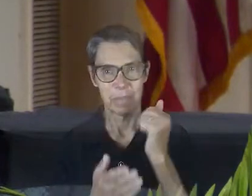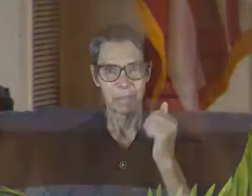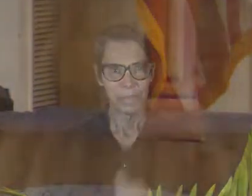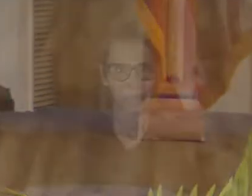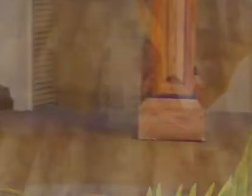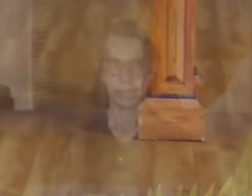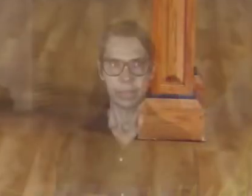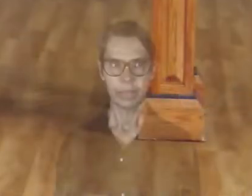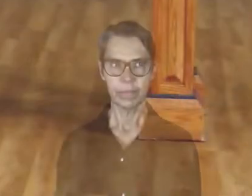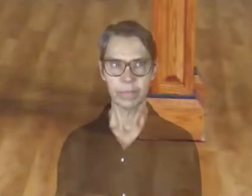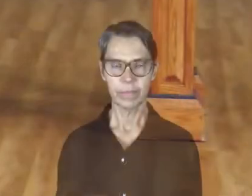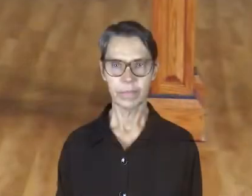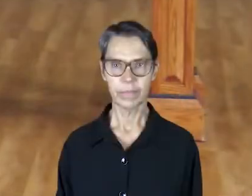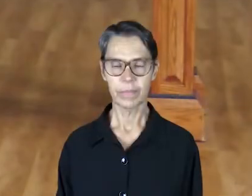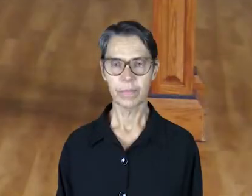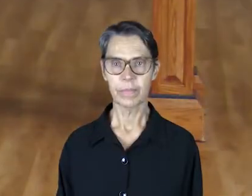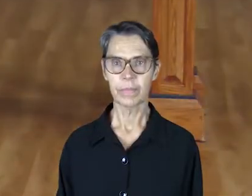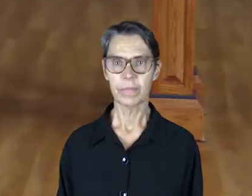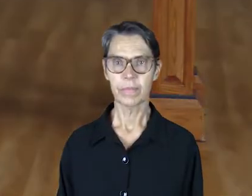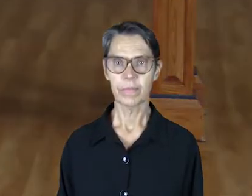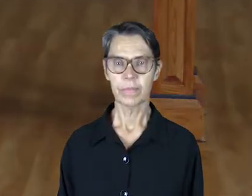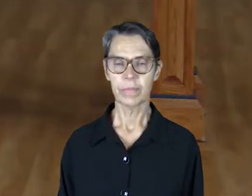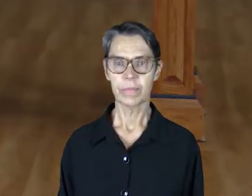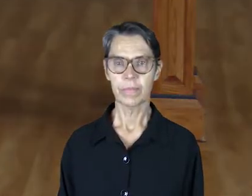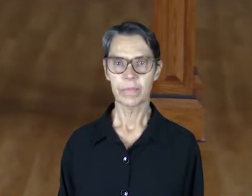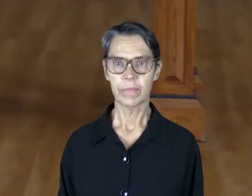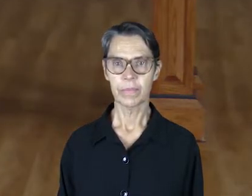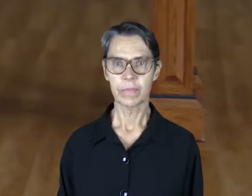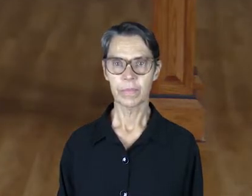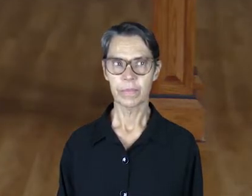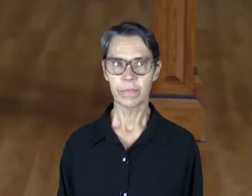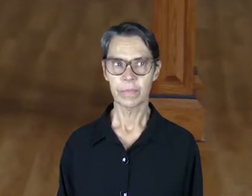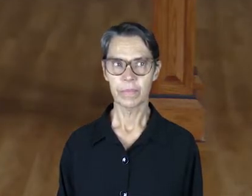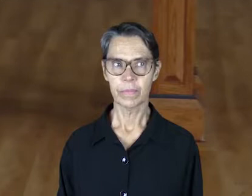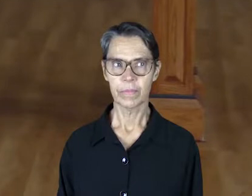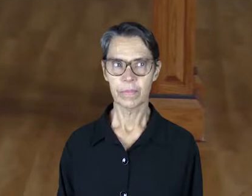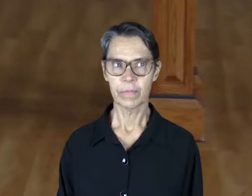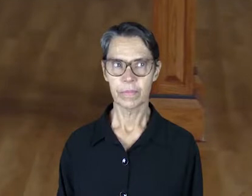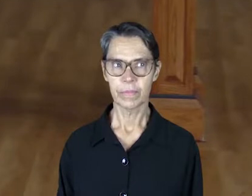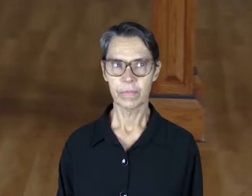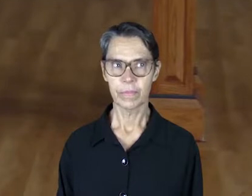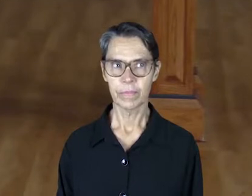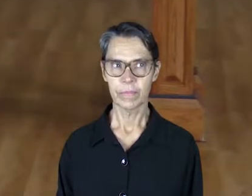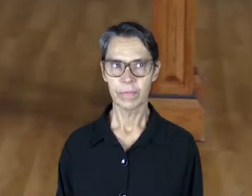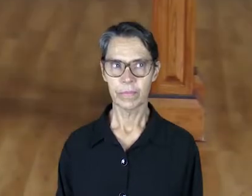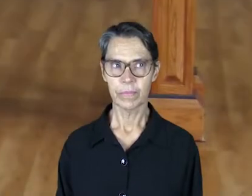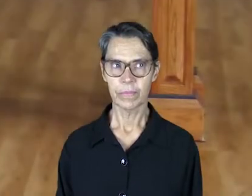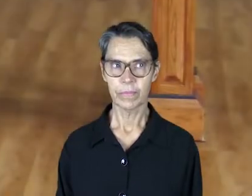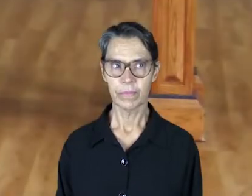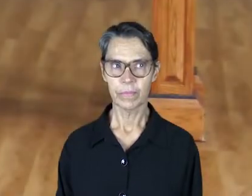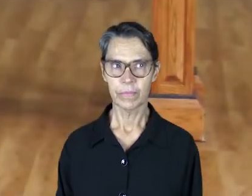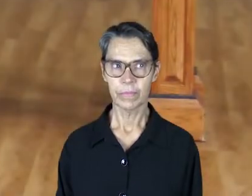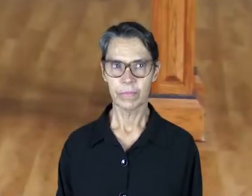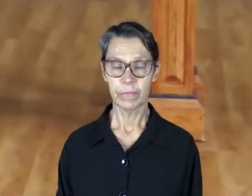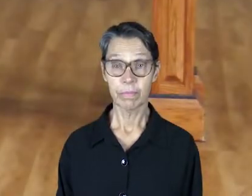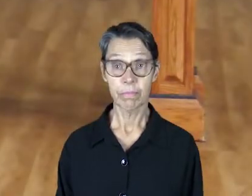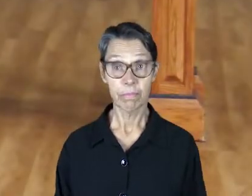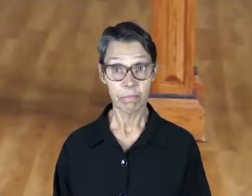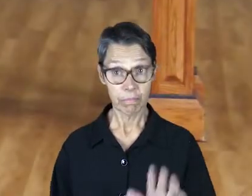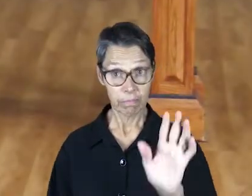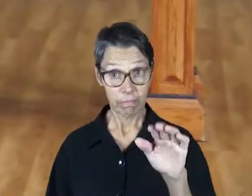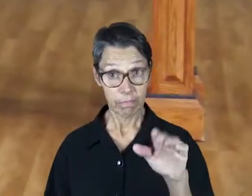Amen. When was the last time you witnessed an act of what you would consider great courage?